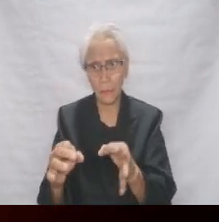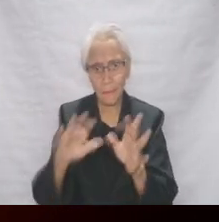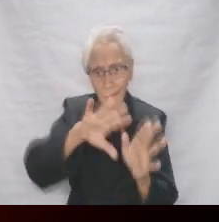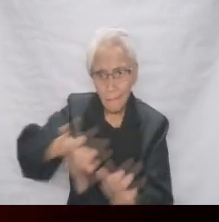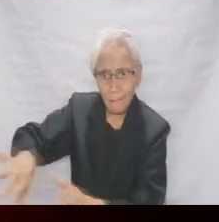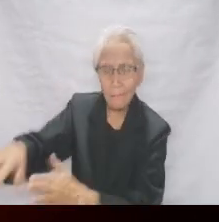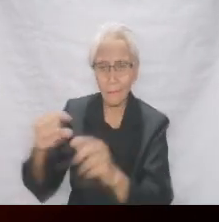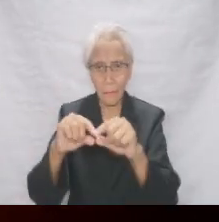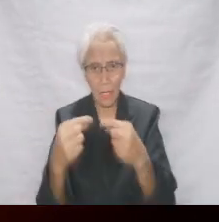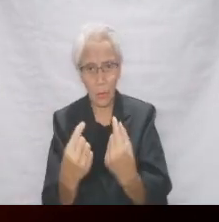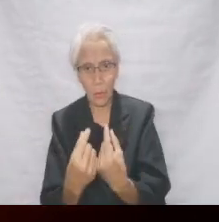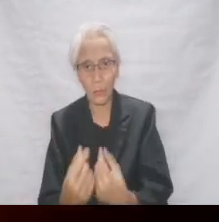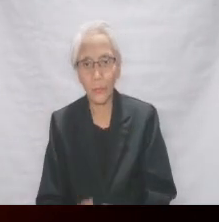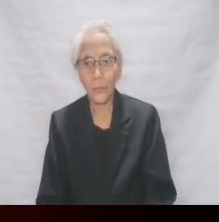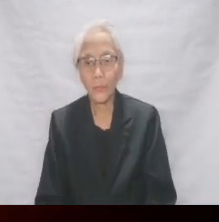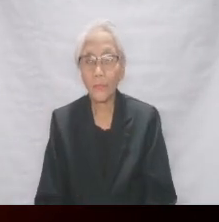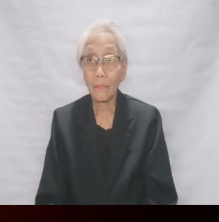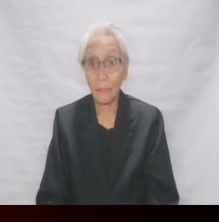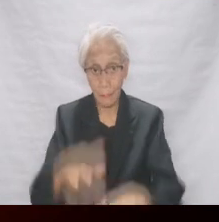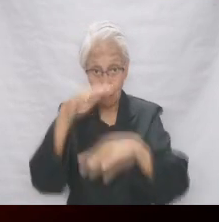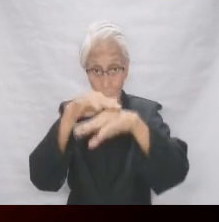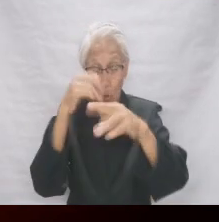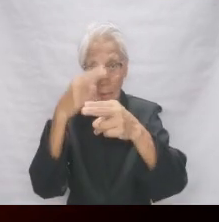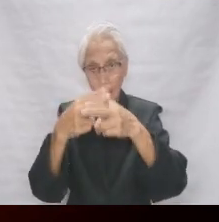But what happens if we take the group away?